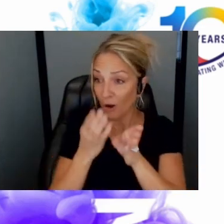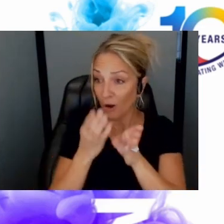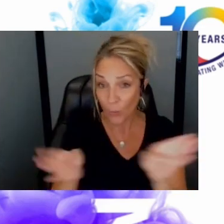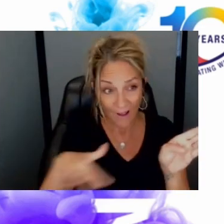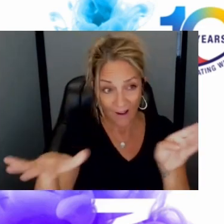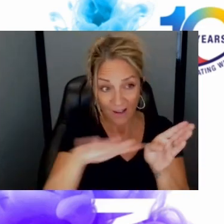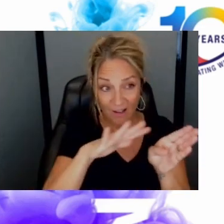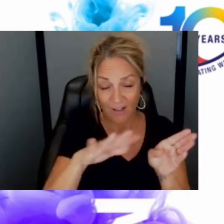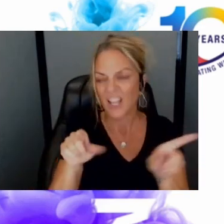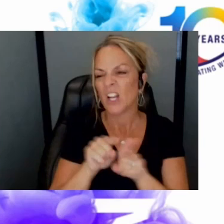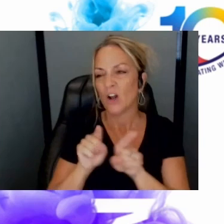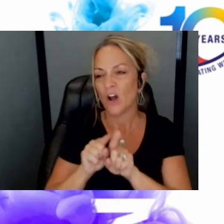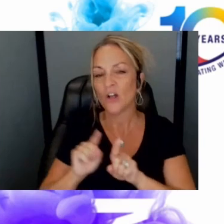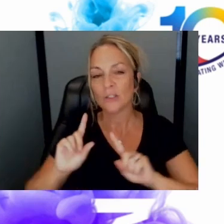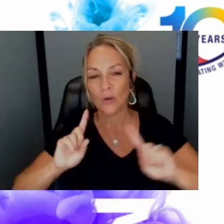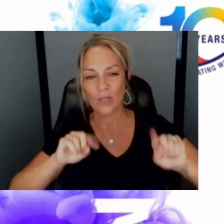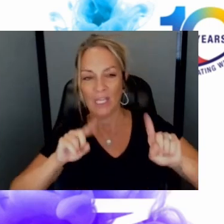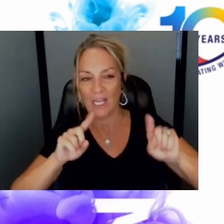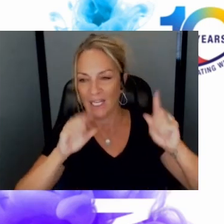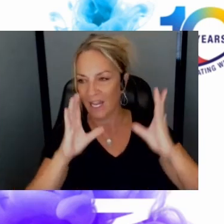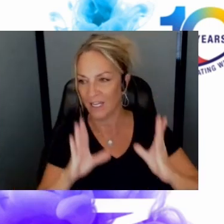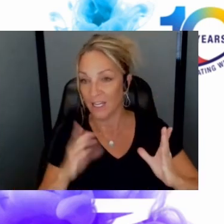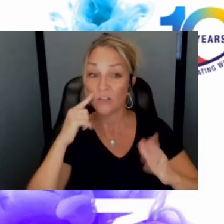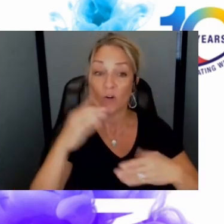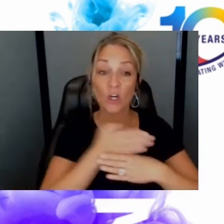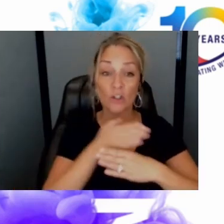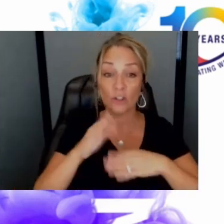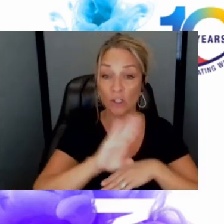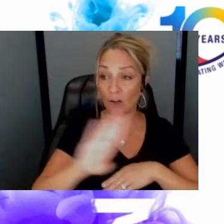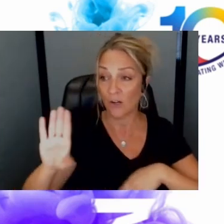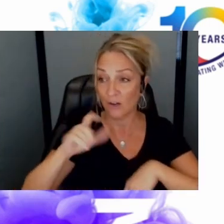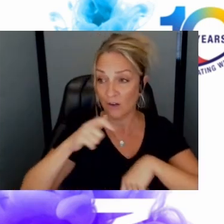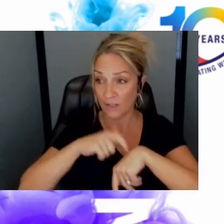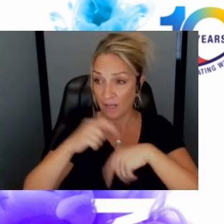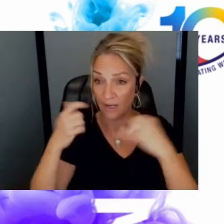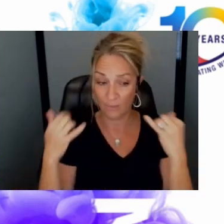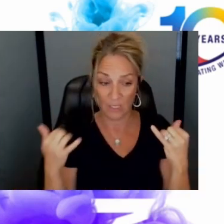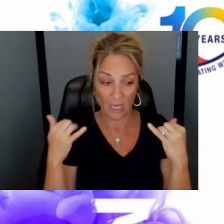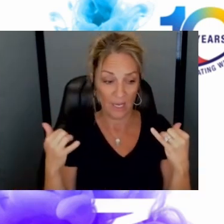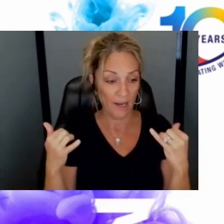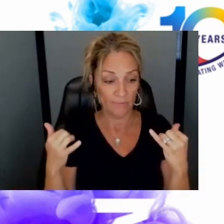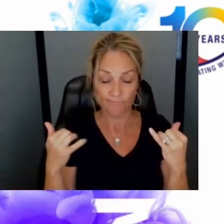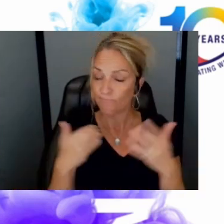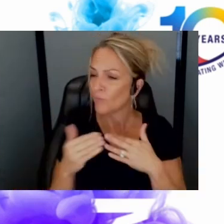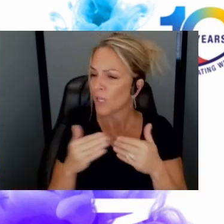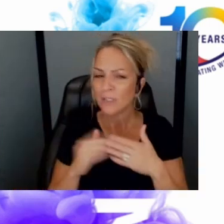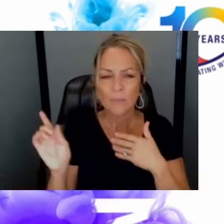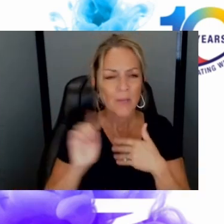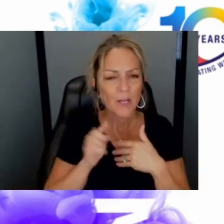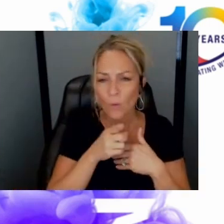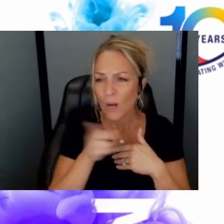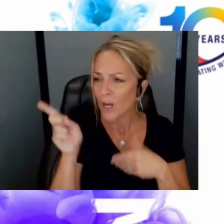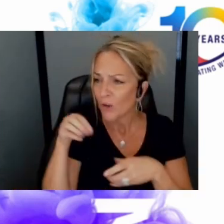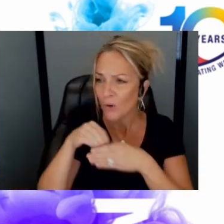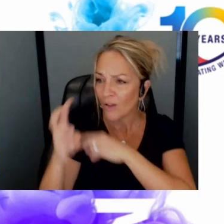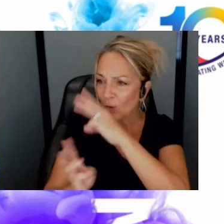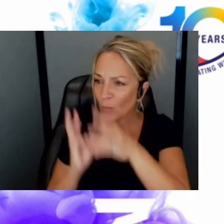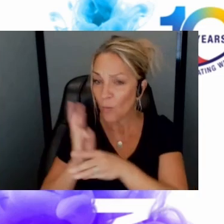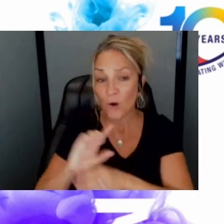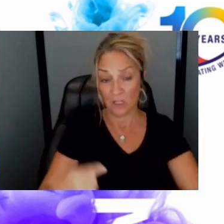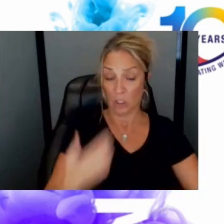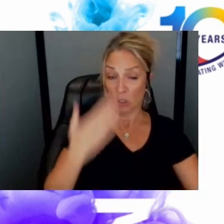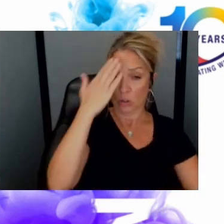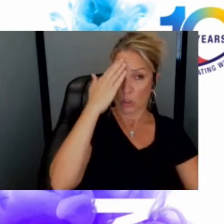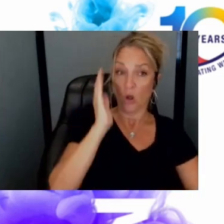attendees, for sharing a little bit of your time today, wherever you're at the world. And just know that we will continue